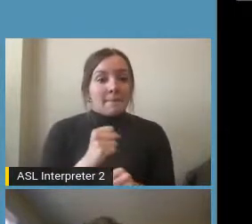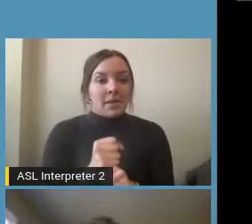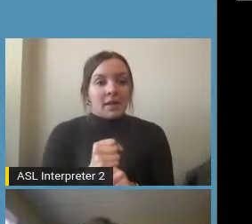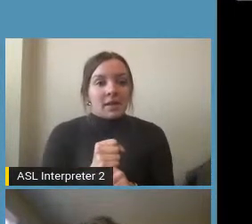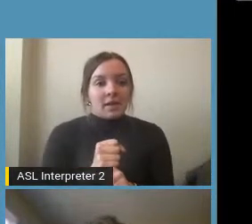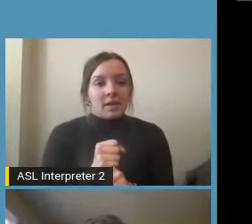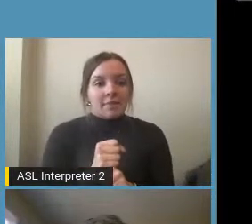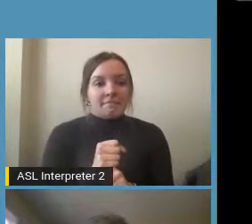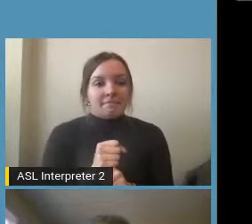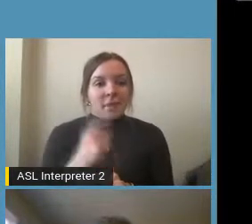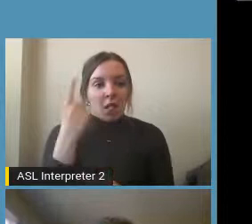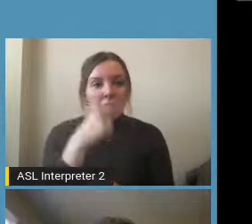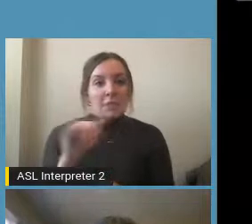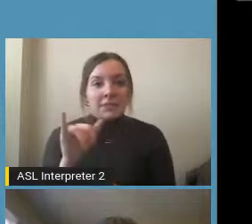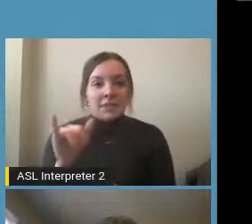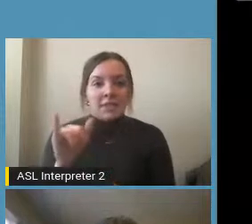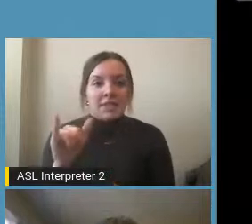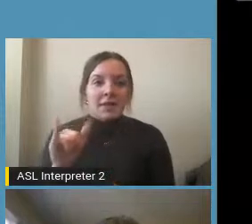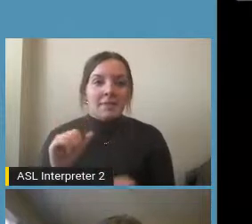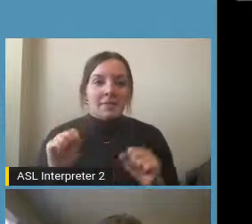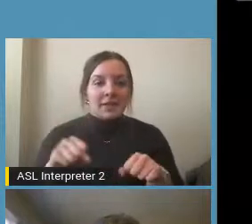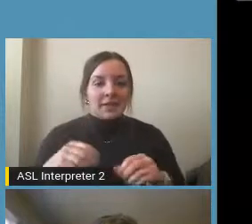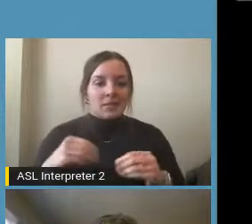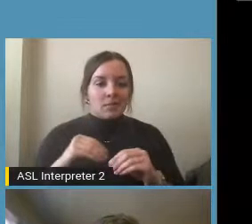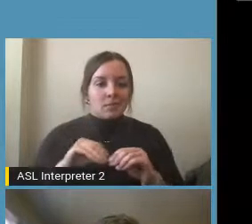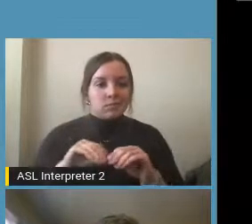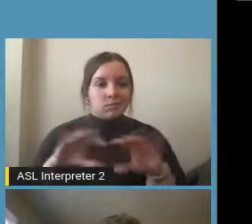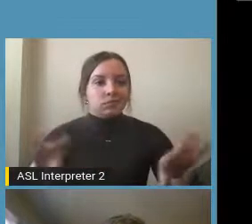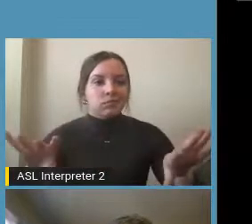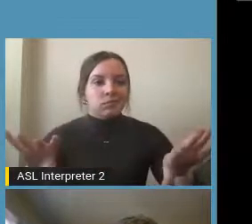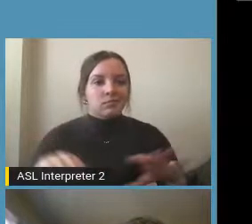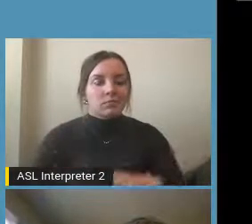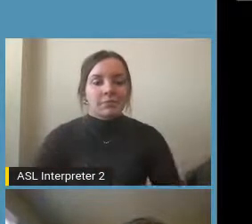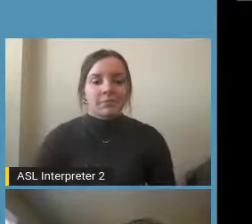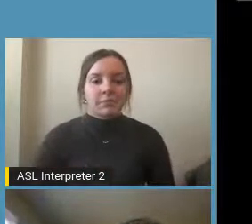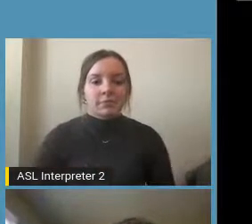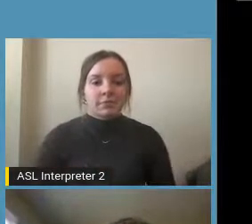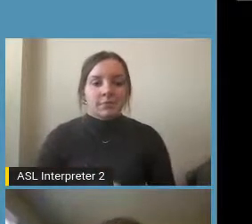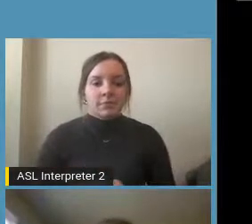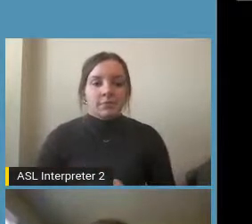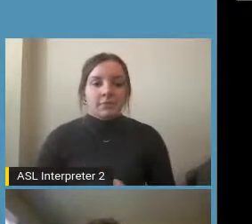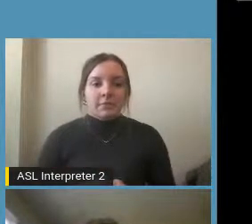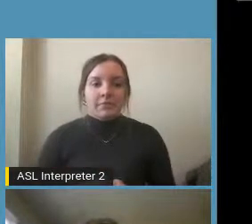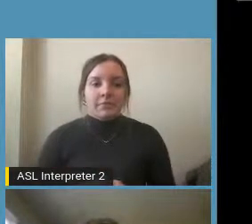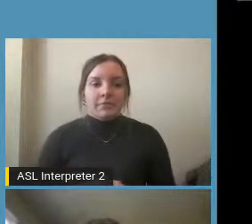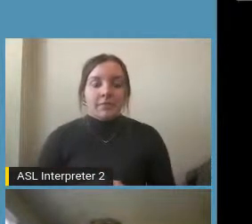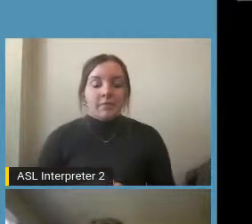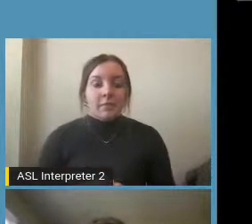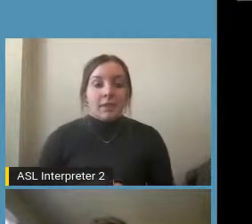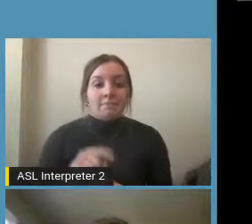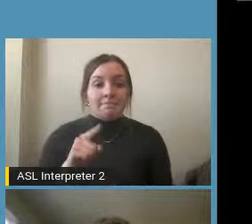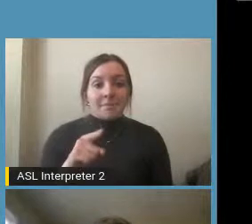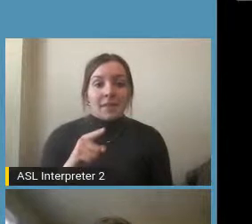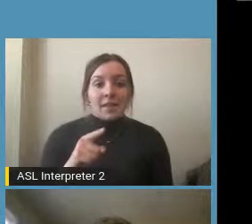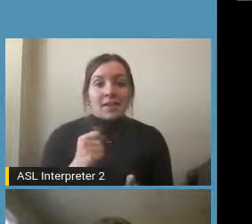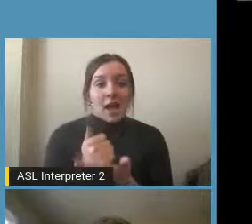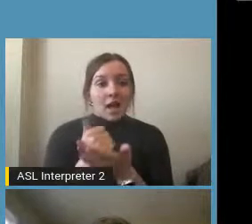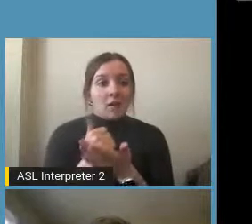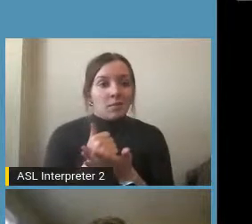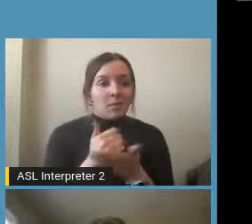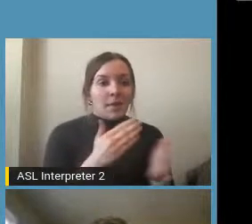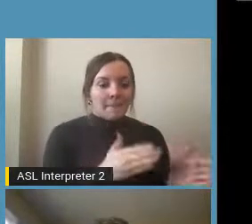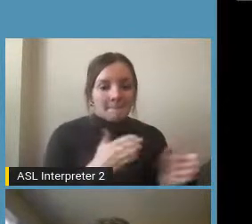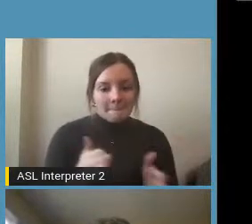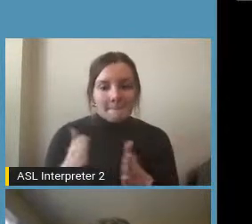not, no one ever told me, they used this data also to help them to plan the exhibit, because they had the data. They